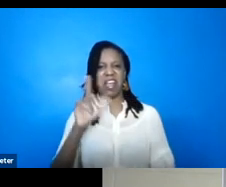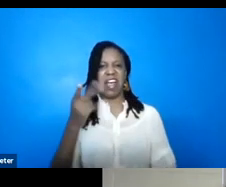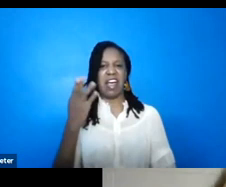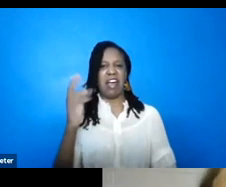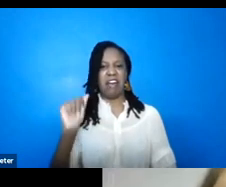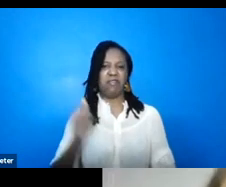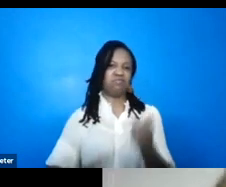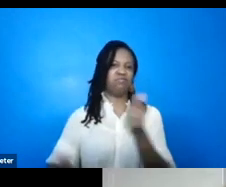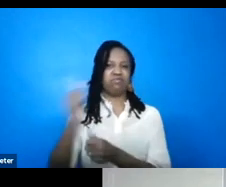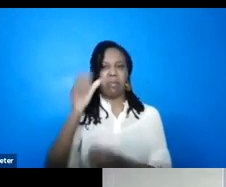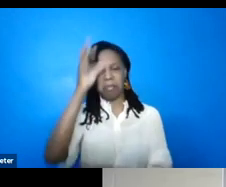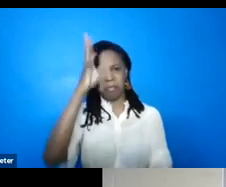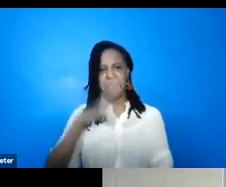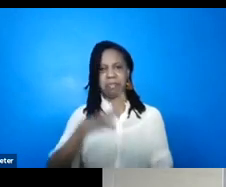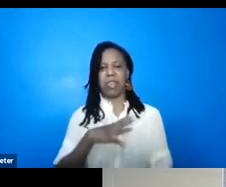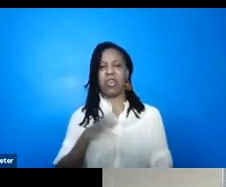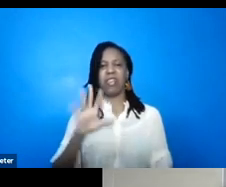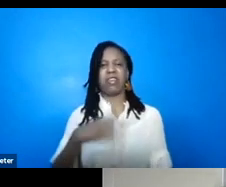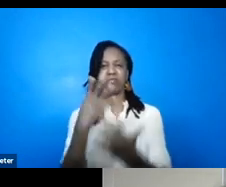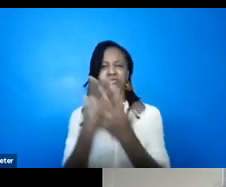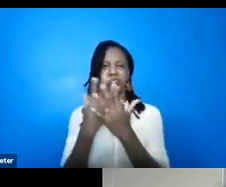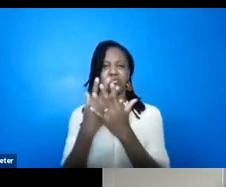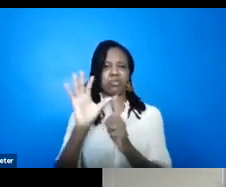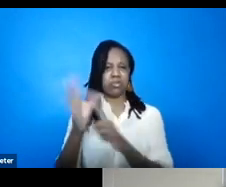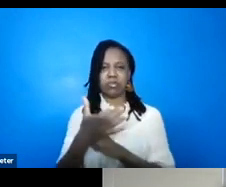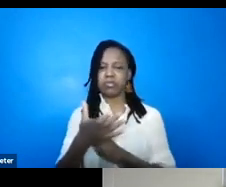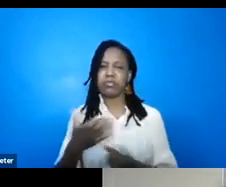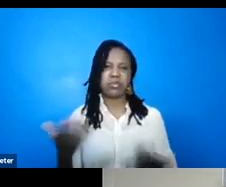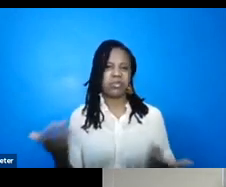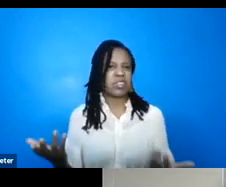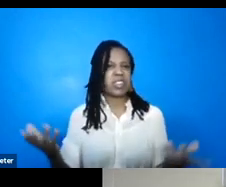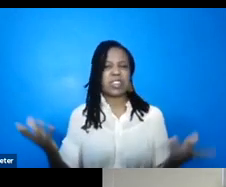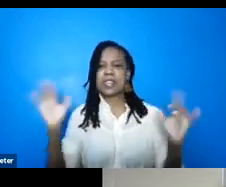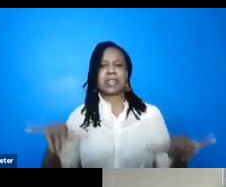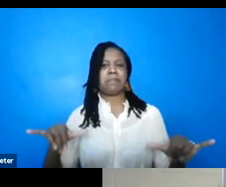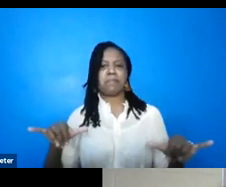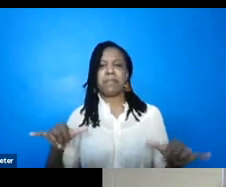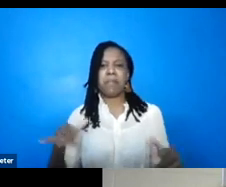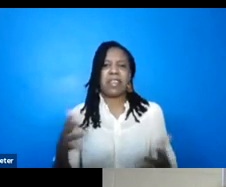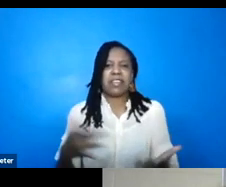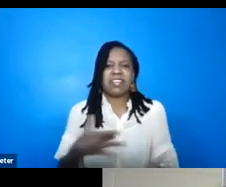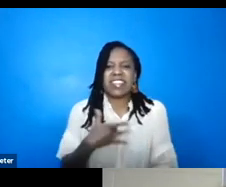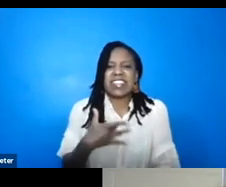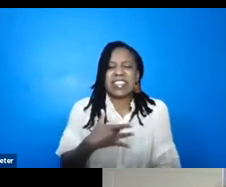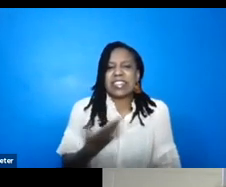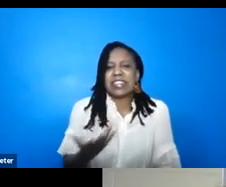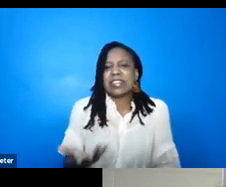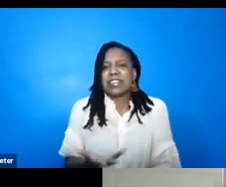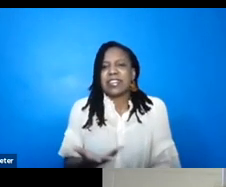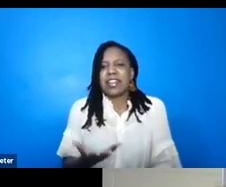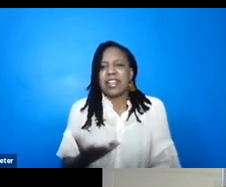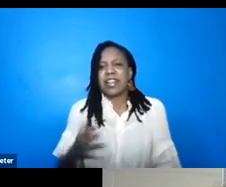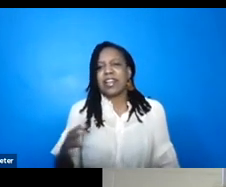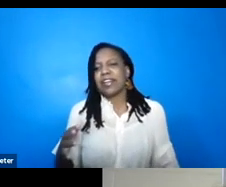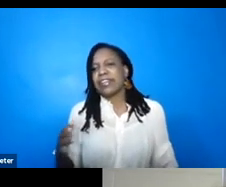prison culture, it's hard for you to show that sensitive side, that side where you want to